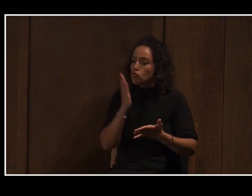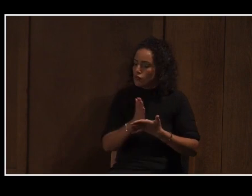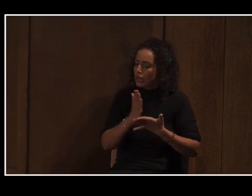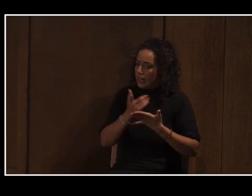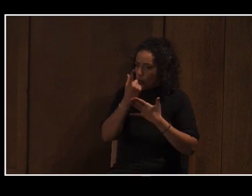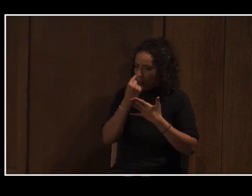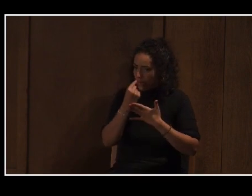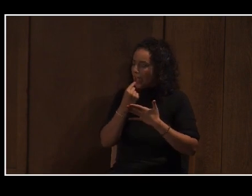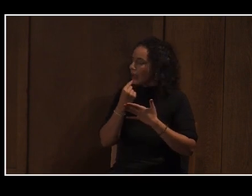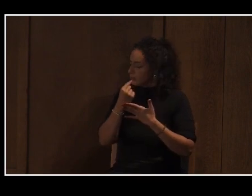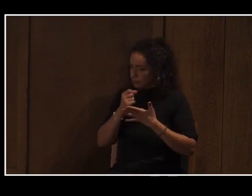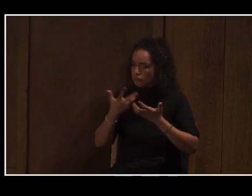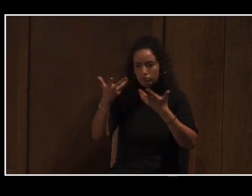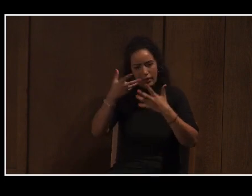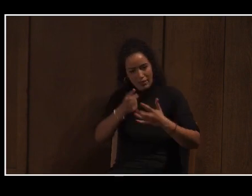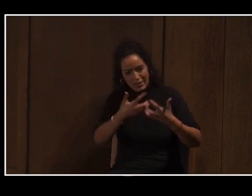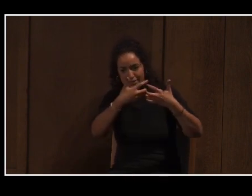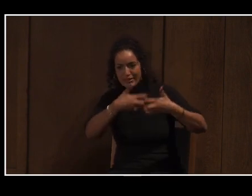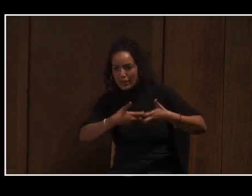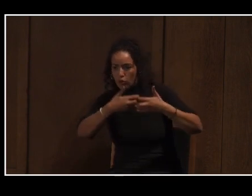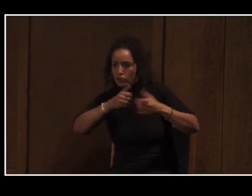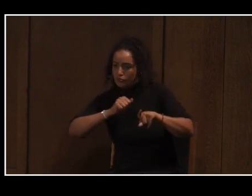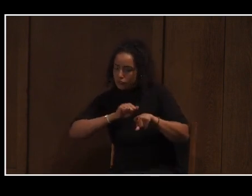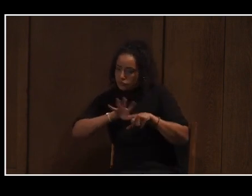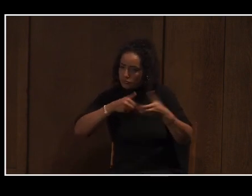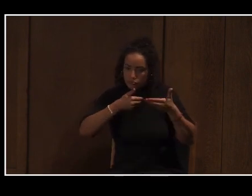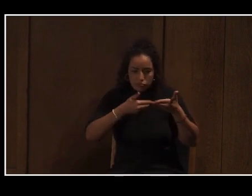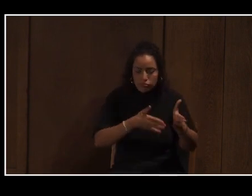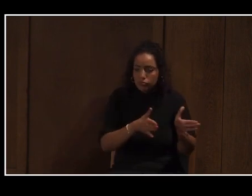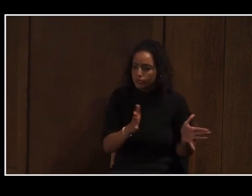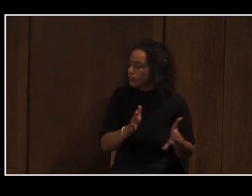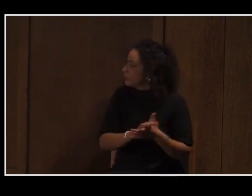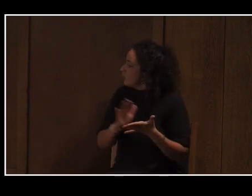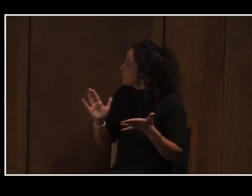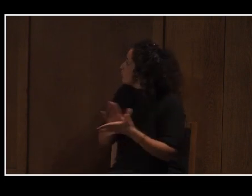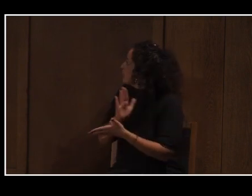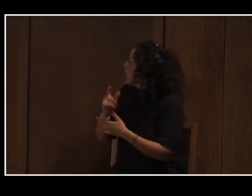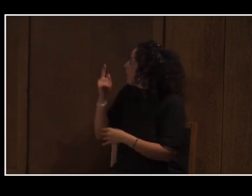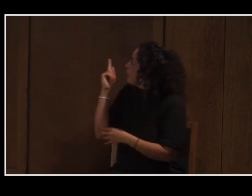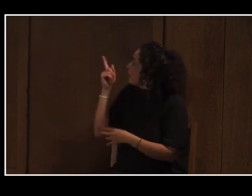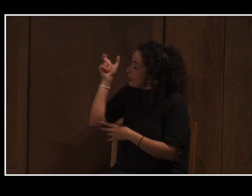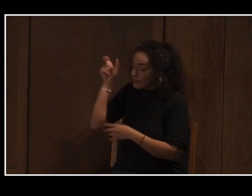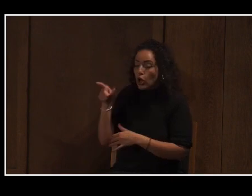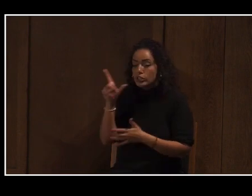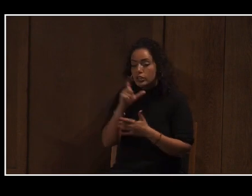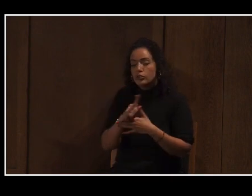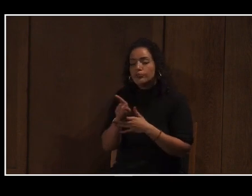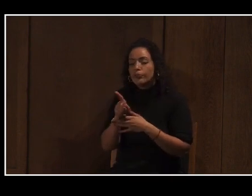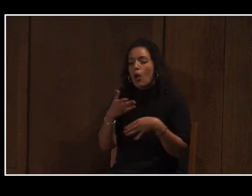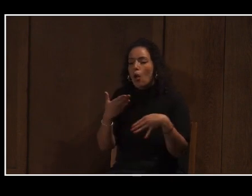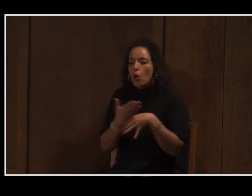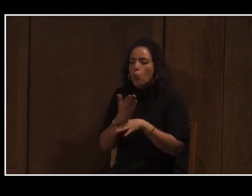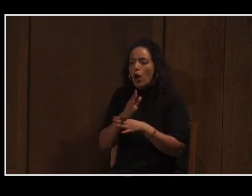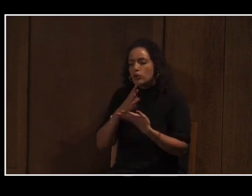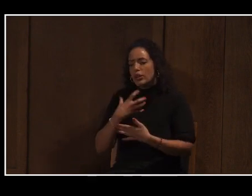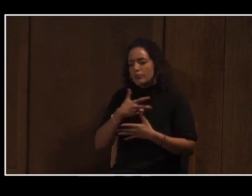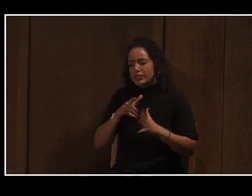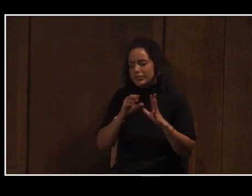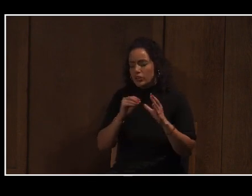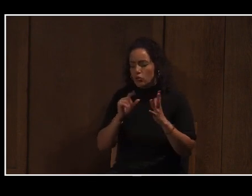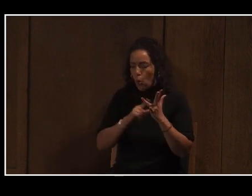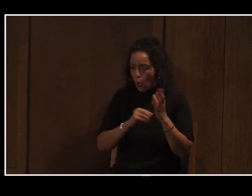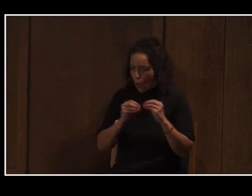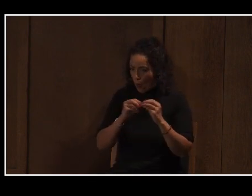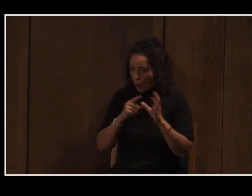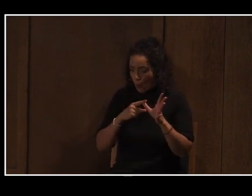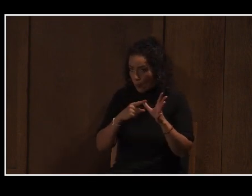the next conversation. So I was also very happy when Beth Novick, who was the CTO under Obama, actually wrote an article talking about the future of government and actually